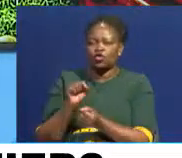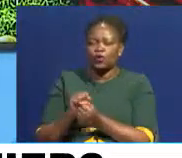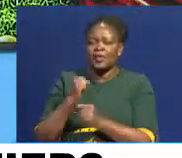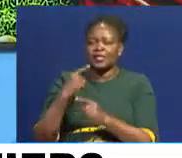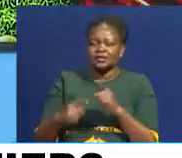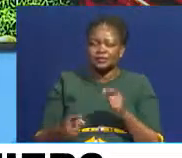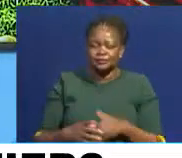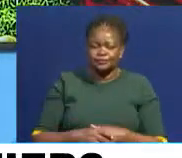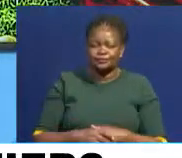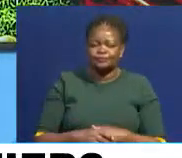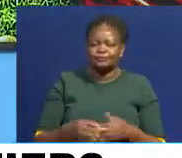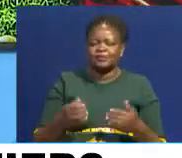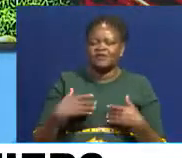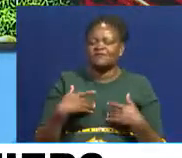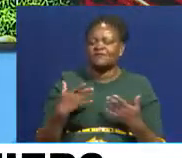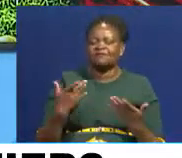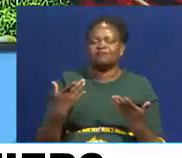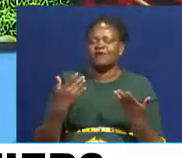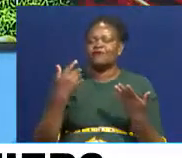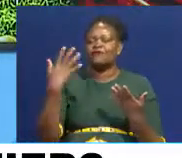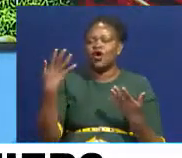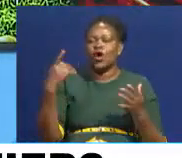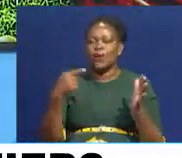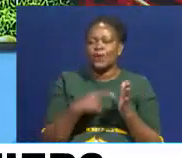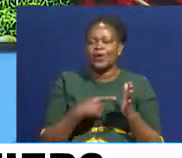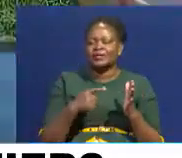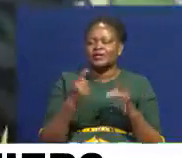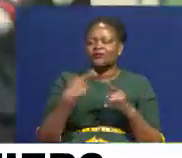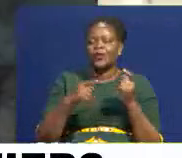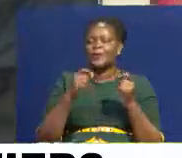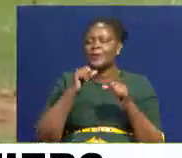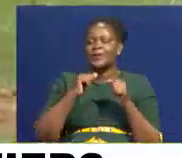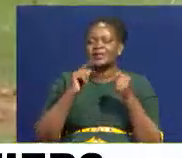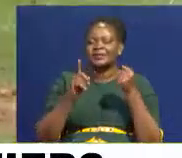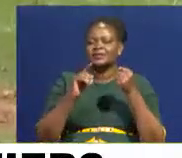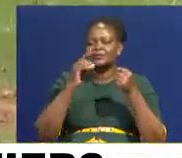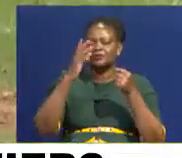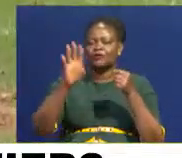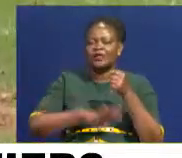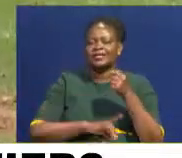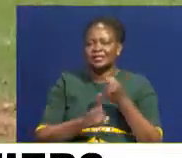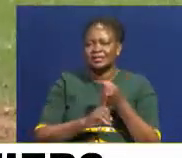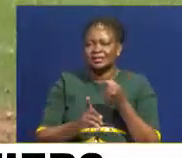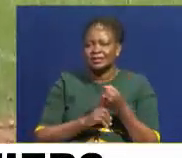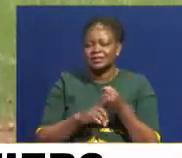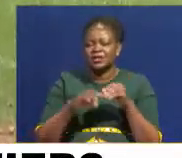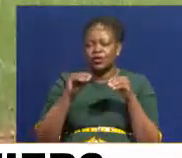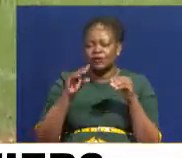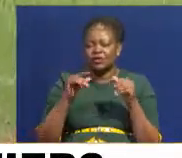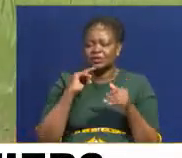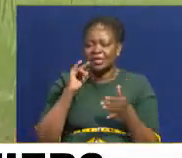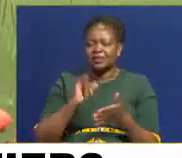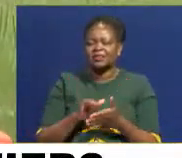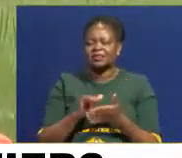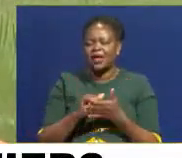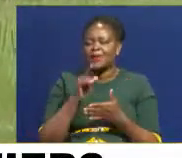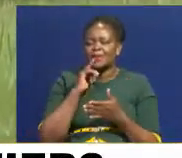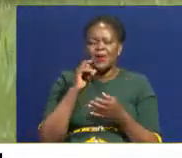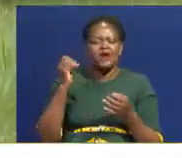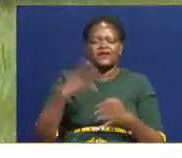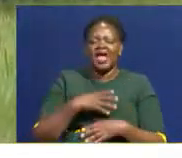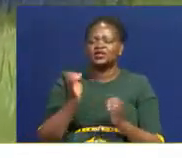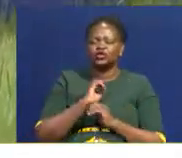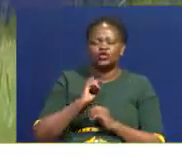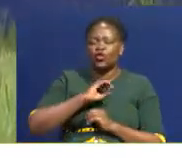this year. Having collected an impressive 4 points out of a possible 6 in the qualifiers, Firat says the boys are not afraid